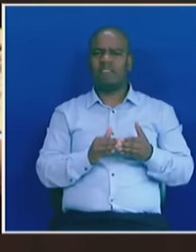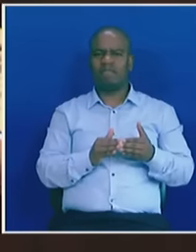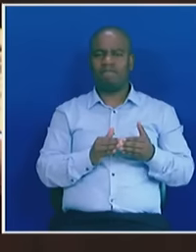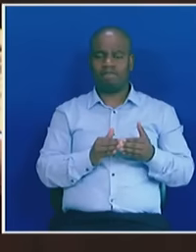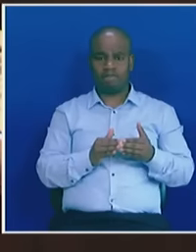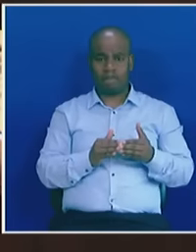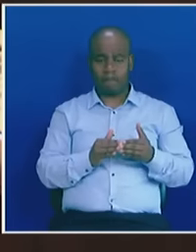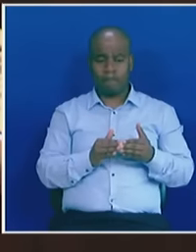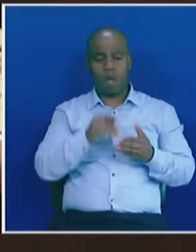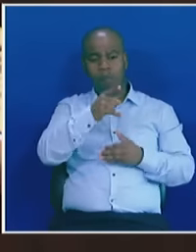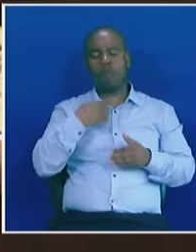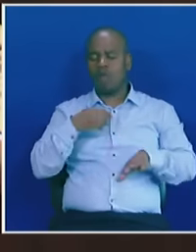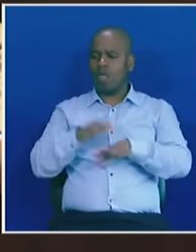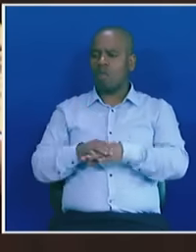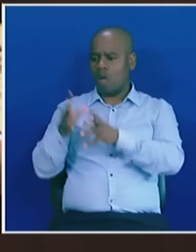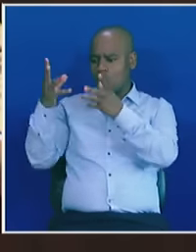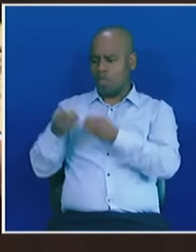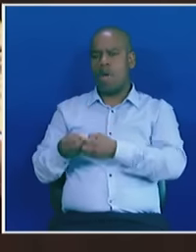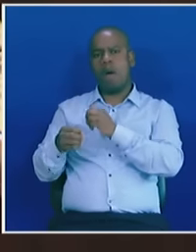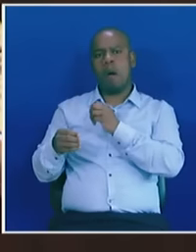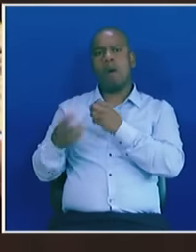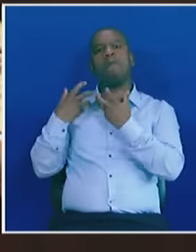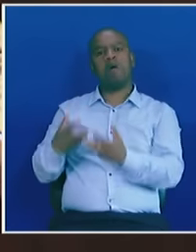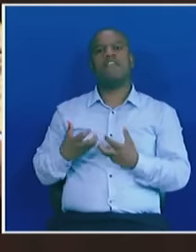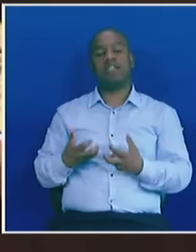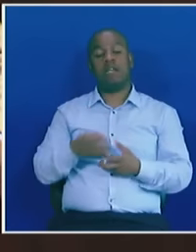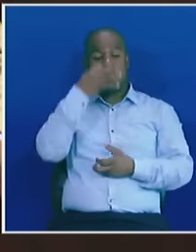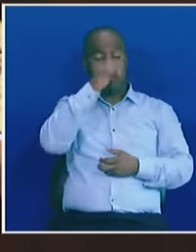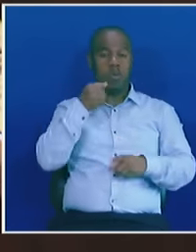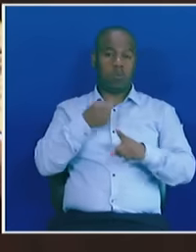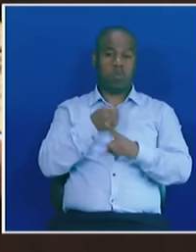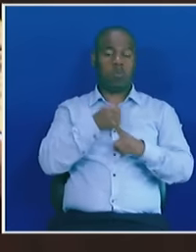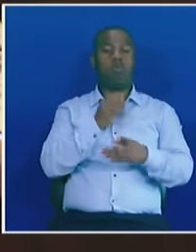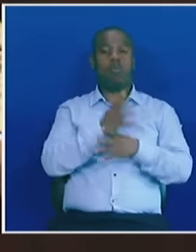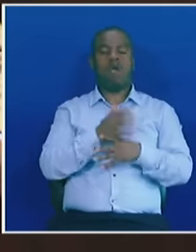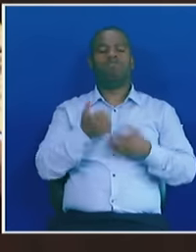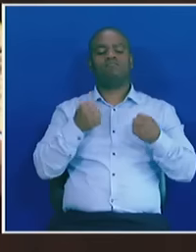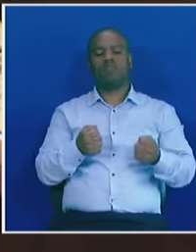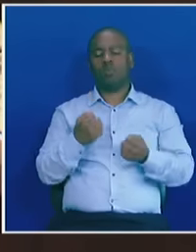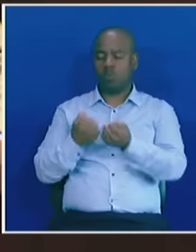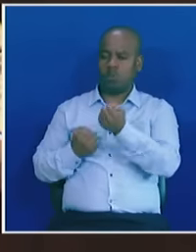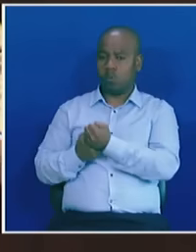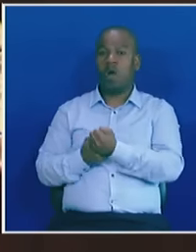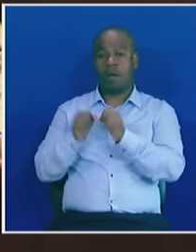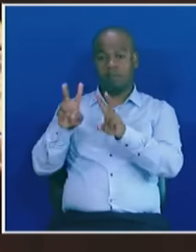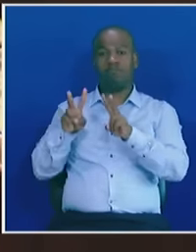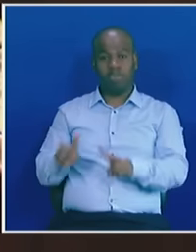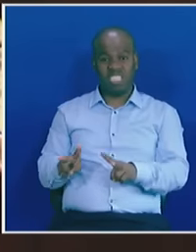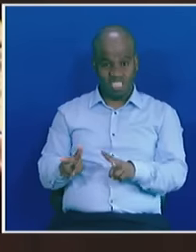to reduce and tackle poverty. Government continues to work hard to foster peace, stability, and security in the